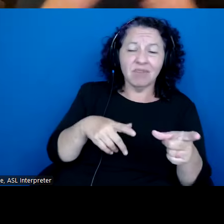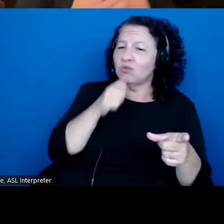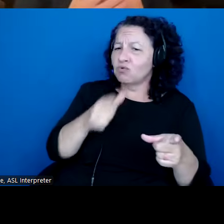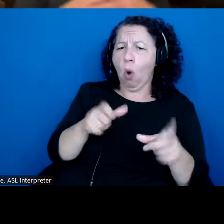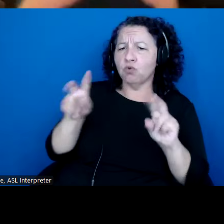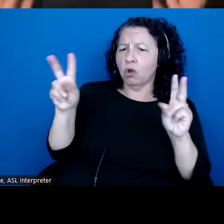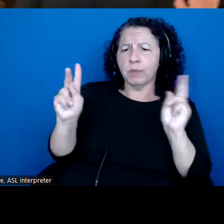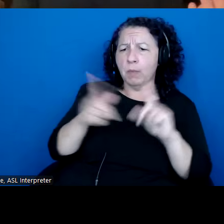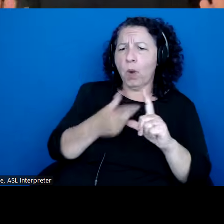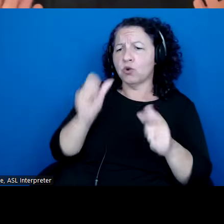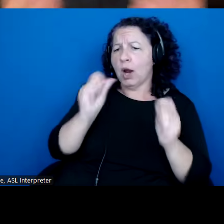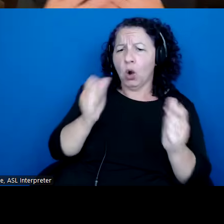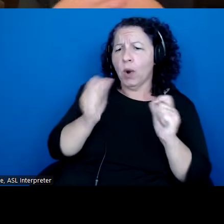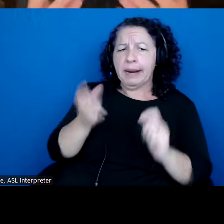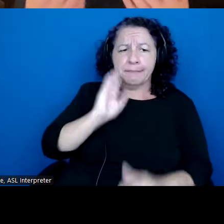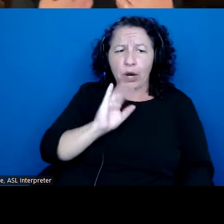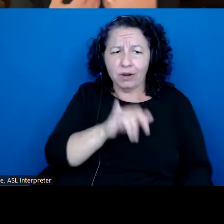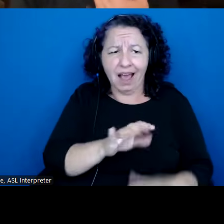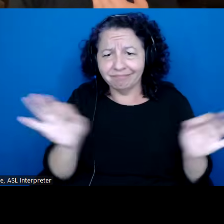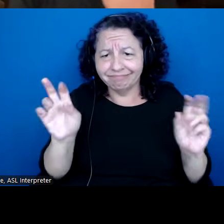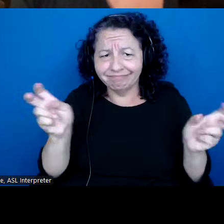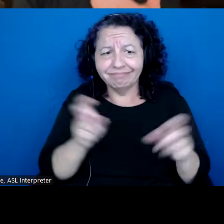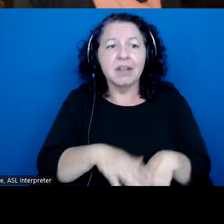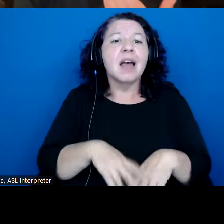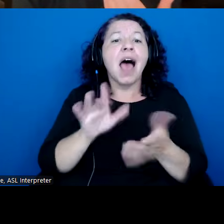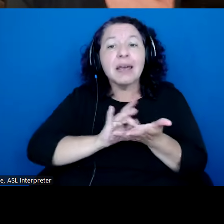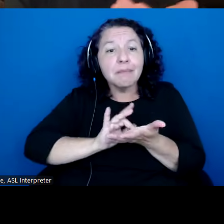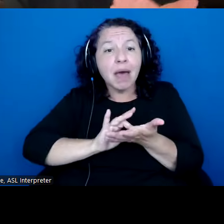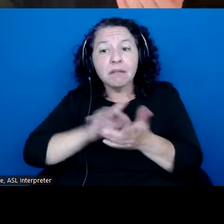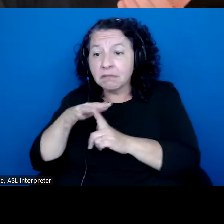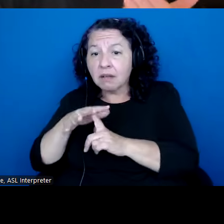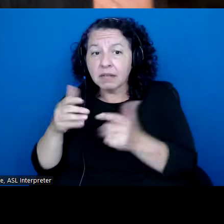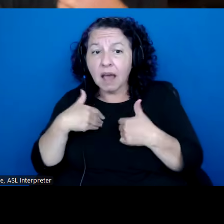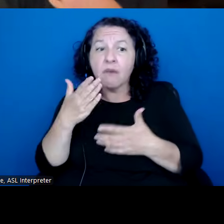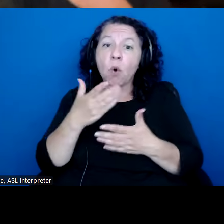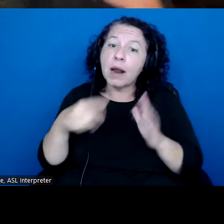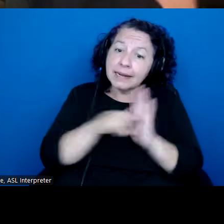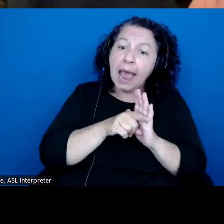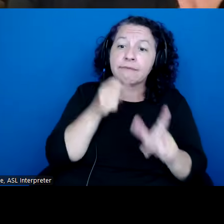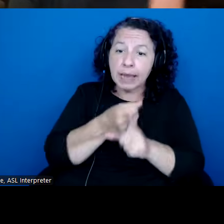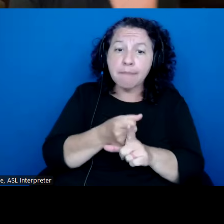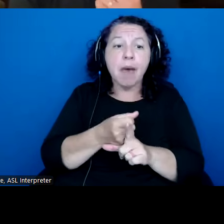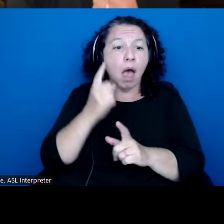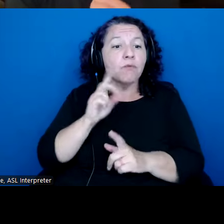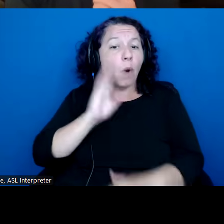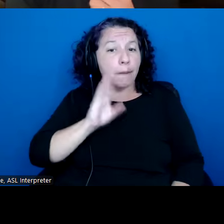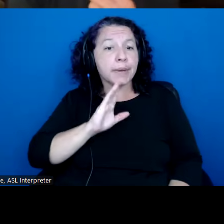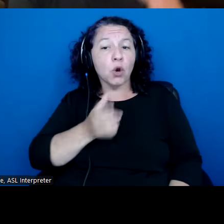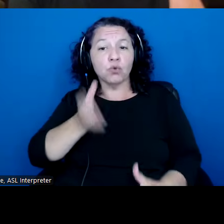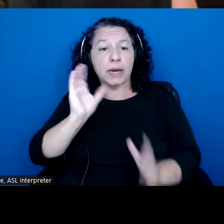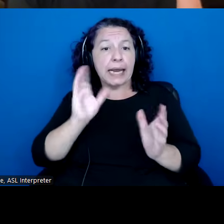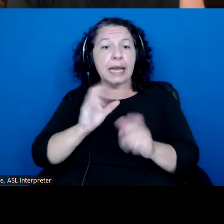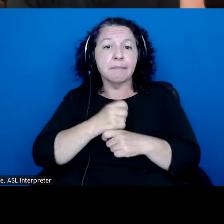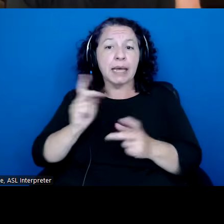beer. We even have medical texts that might be giving us a sense for some of the negative effects of beer consumption, making people unsteady on their